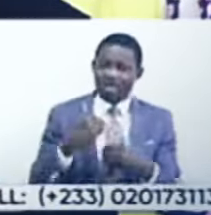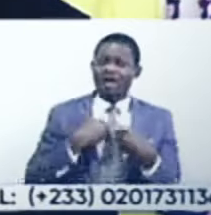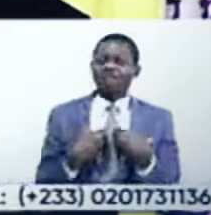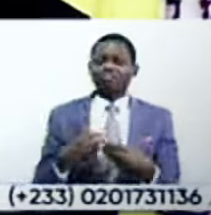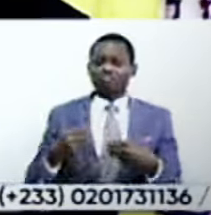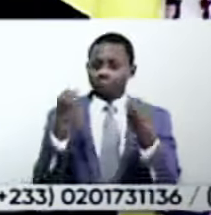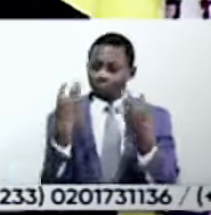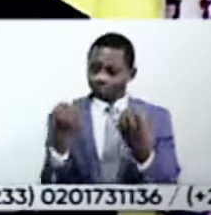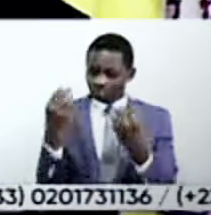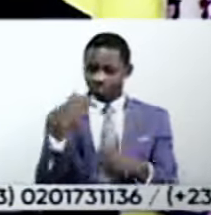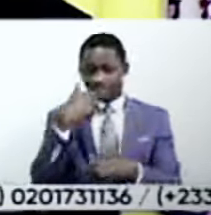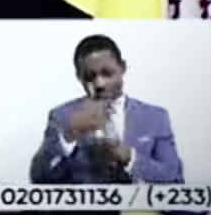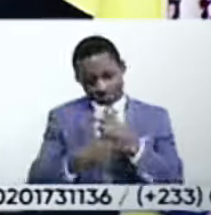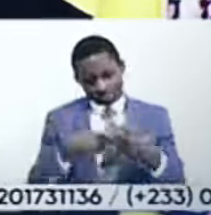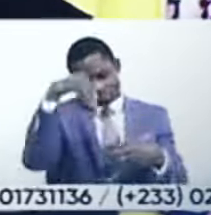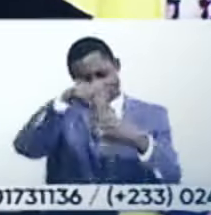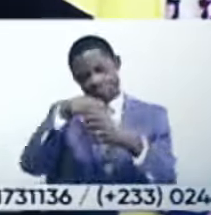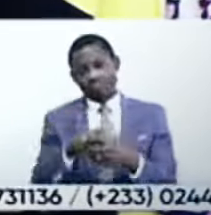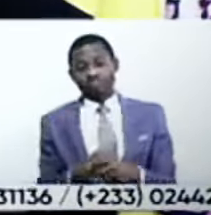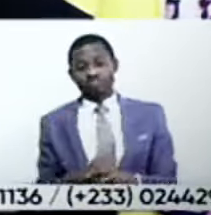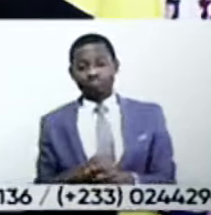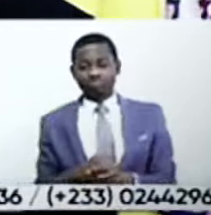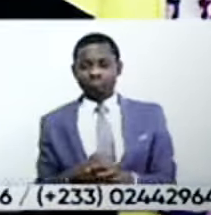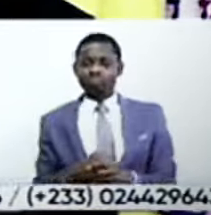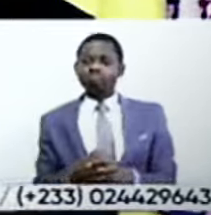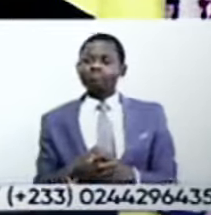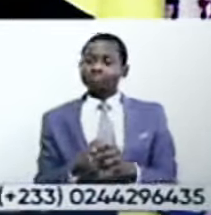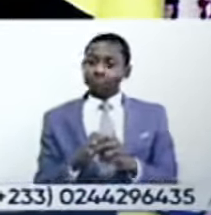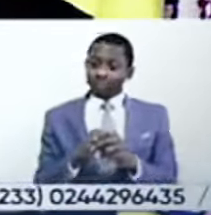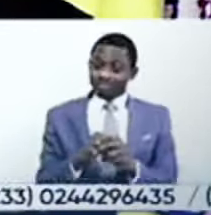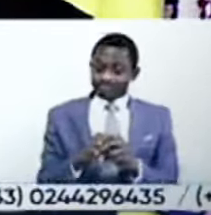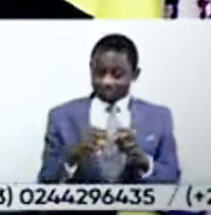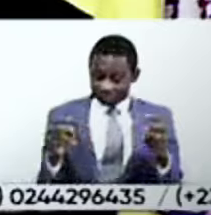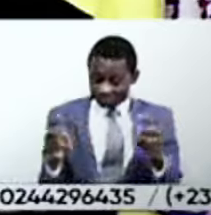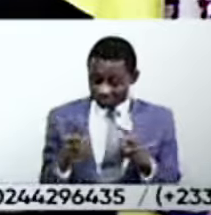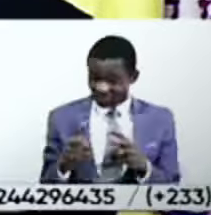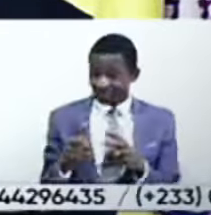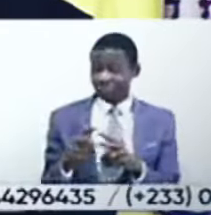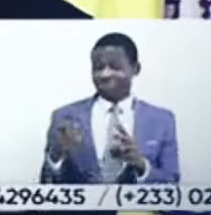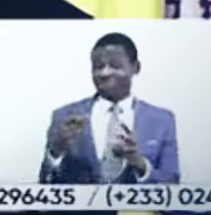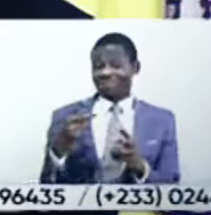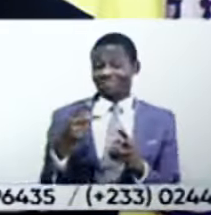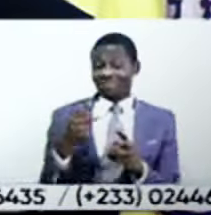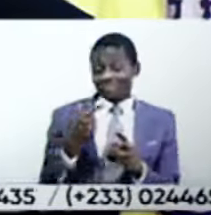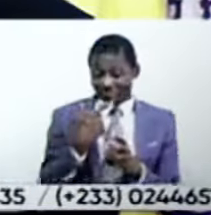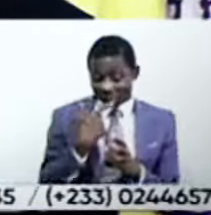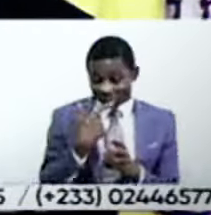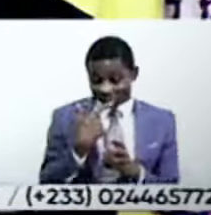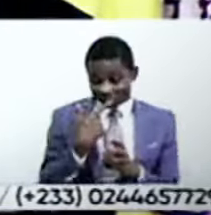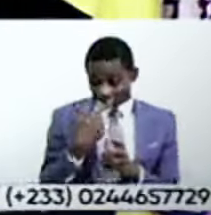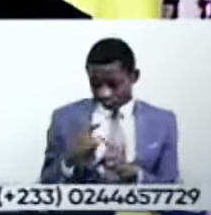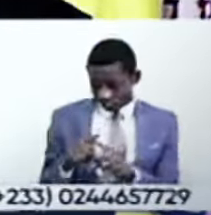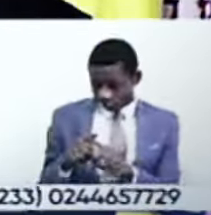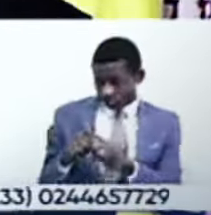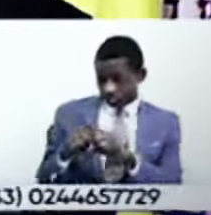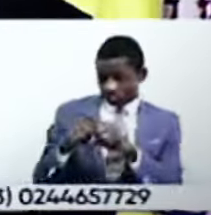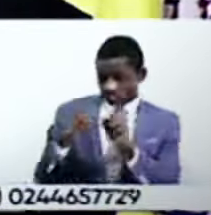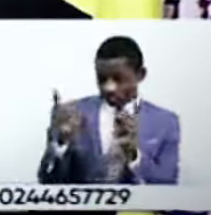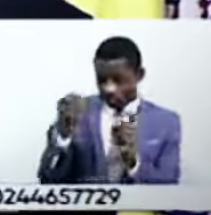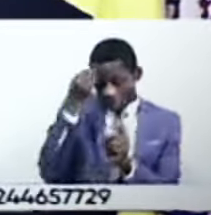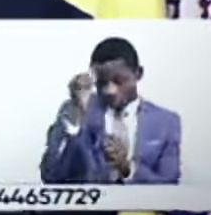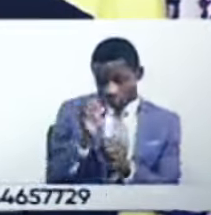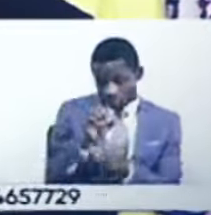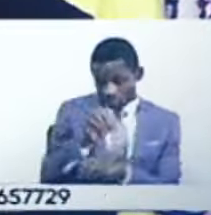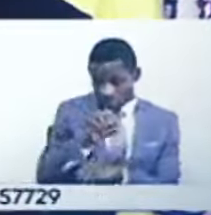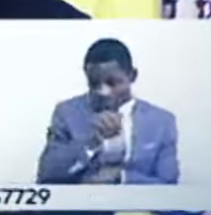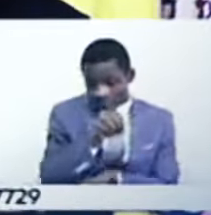grace. But having said this, you see the difference of the effect of any two Christian